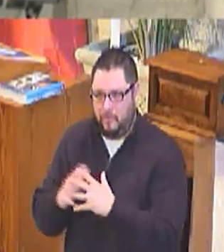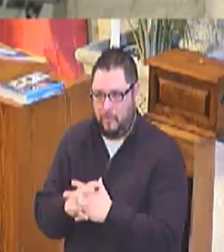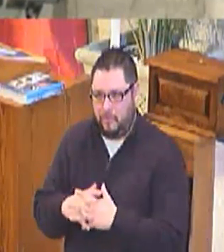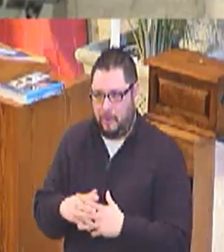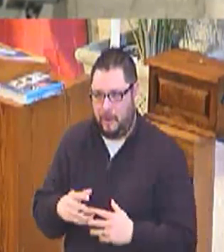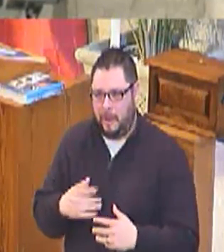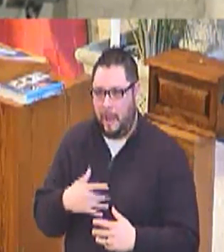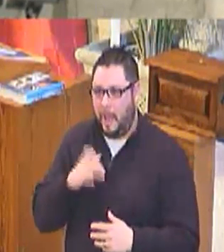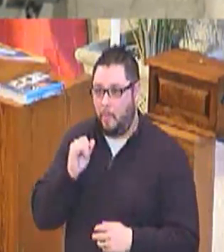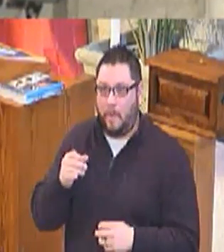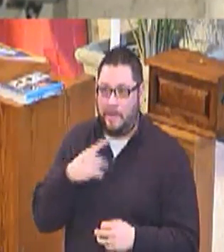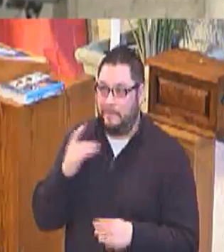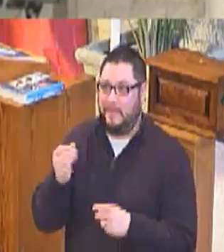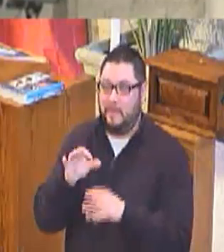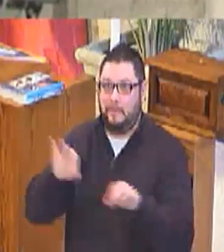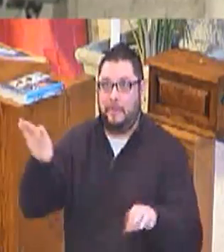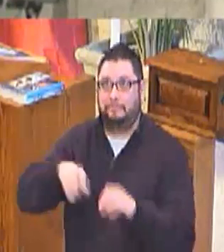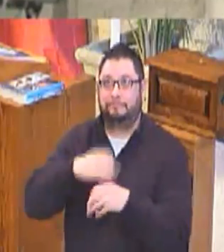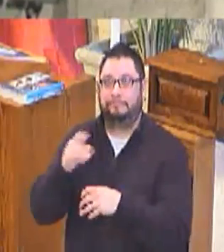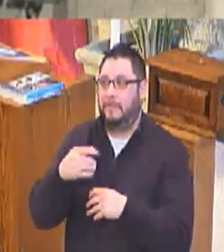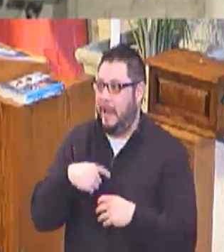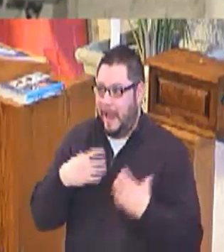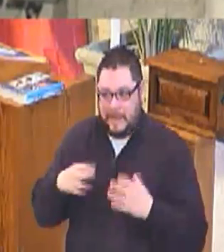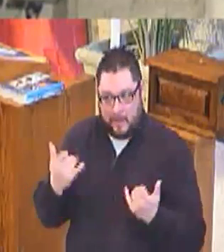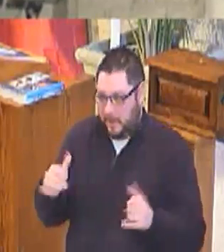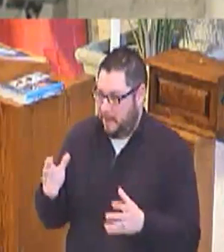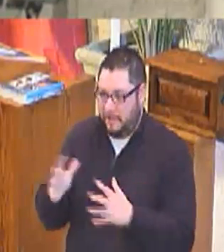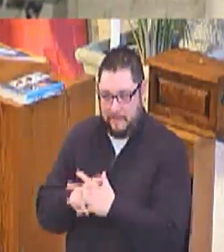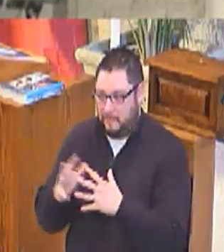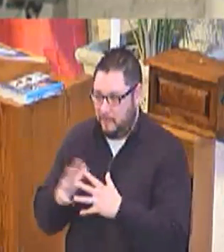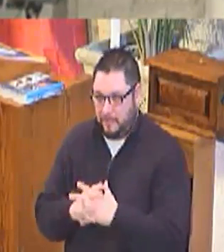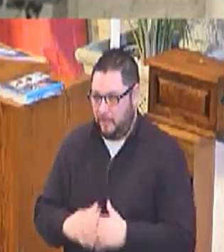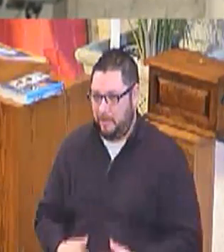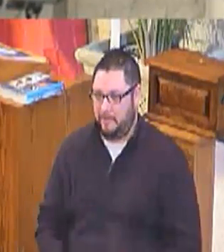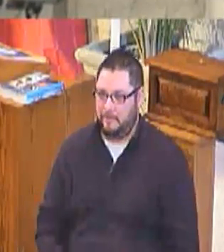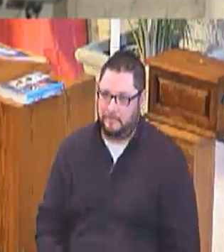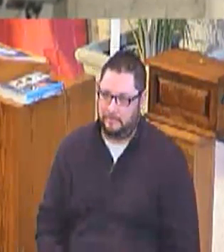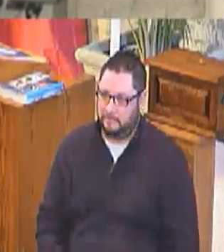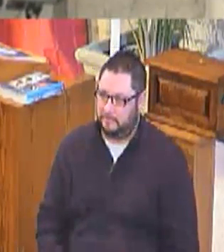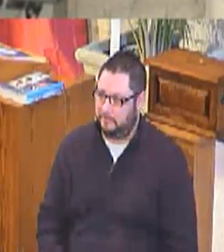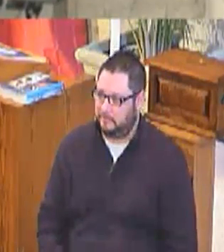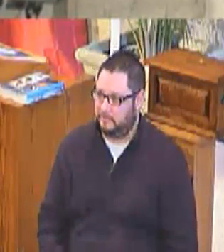be the majorette, you know? I didn't want to play football.